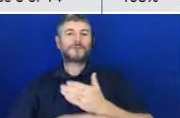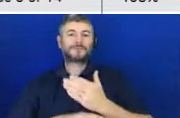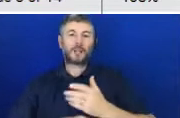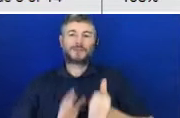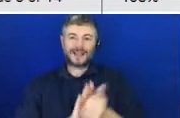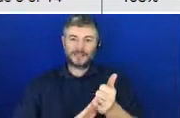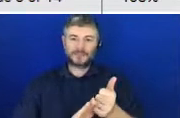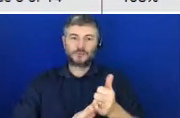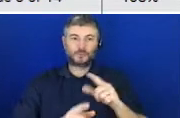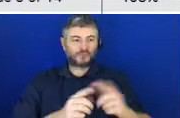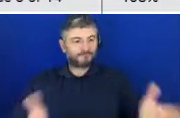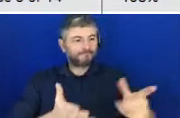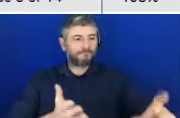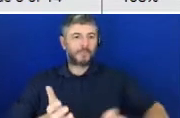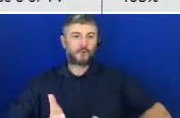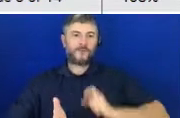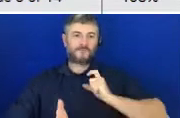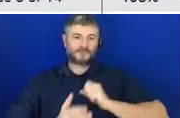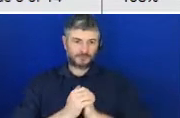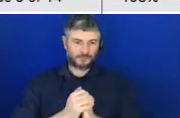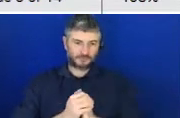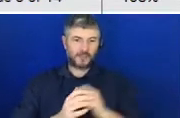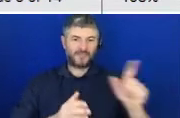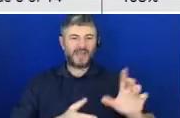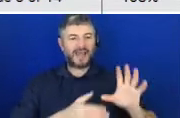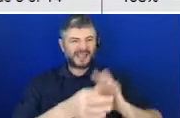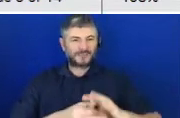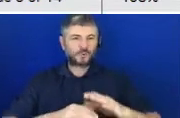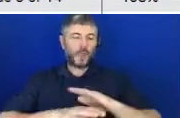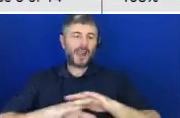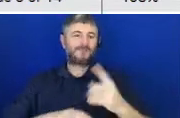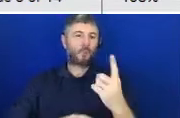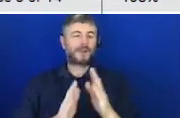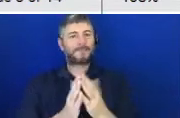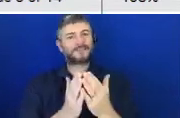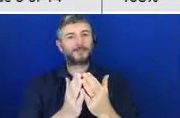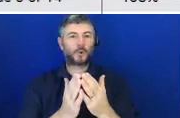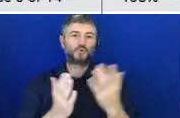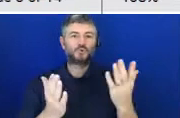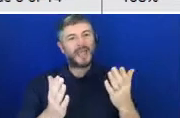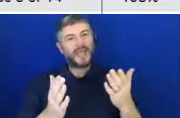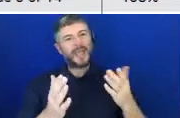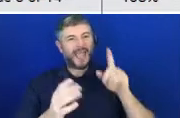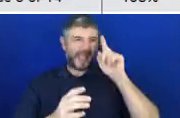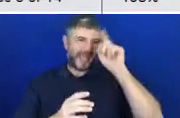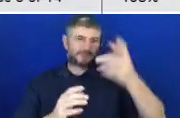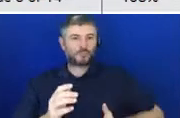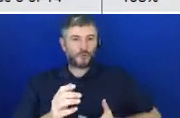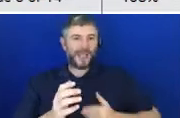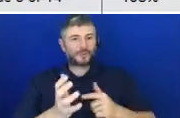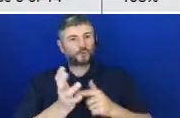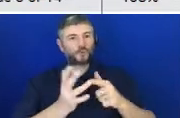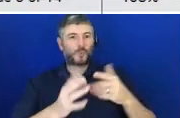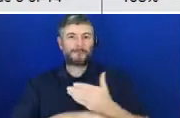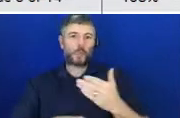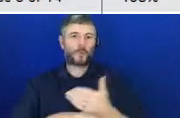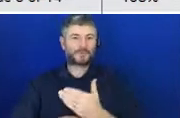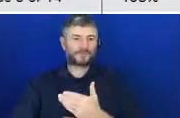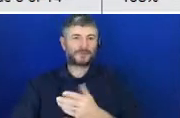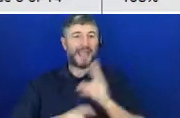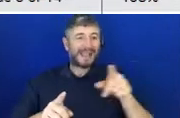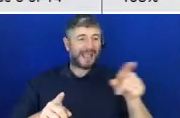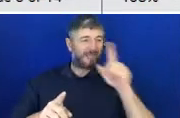So that's linked into our level one passport to enterprise and employment. It's got lots of elements in that and very much a pick and mix. And they